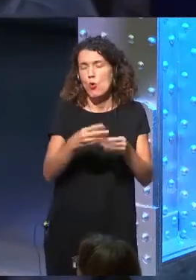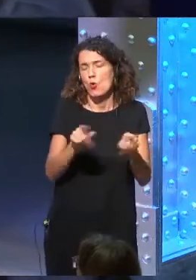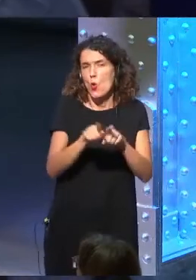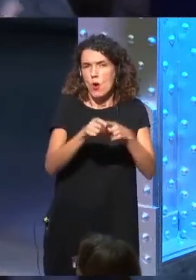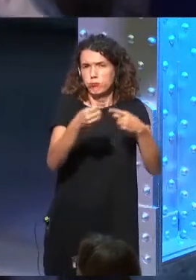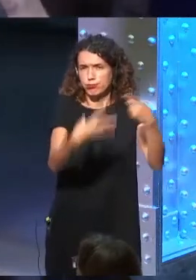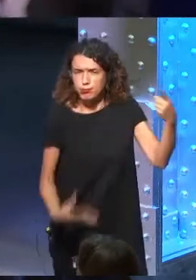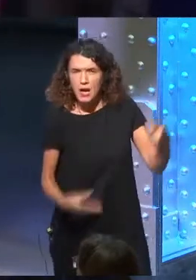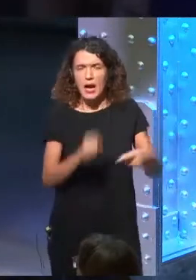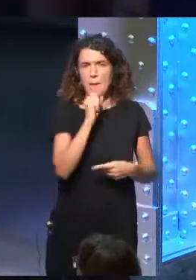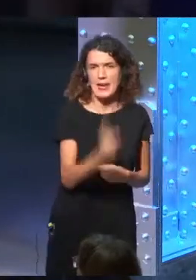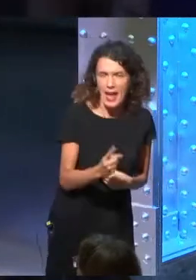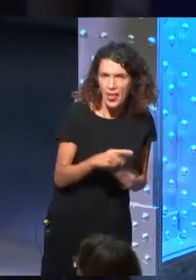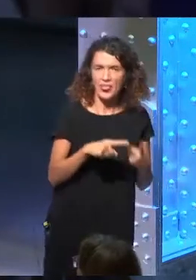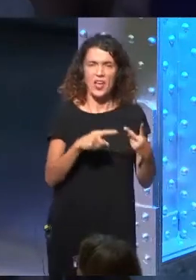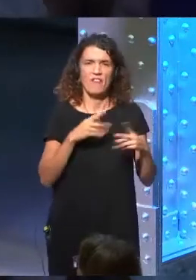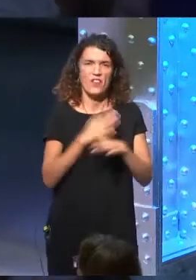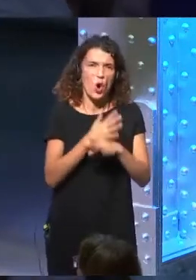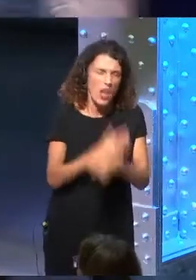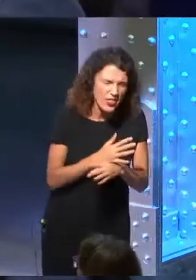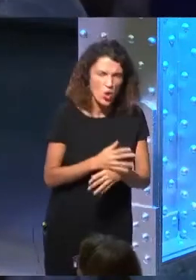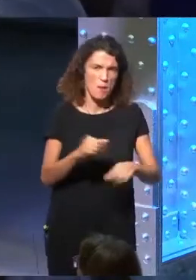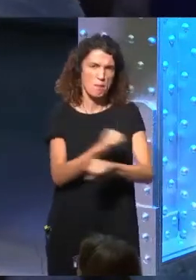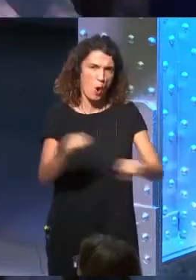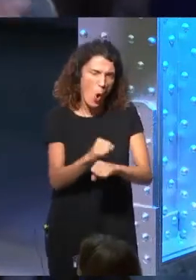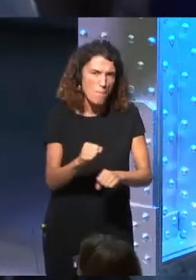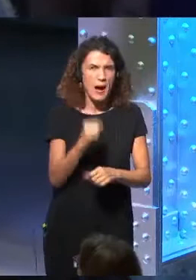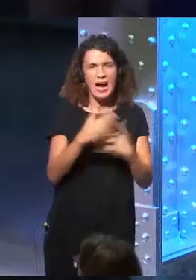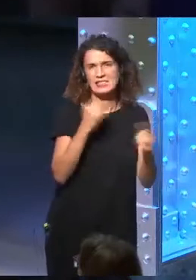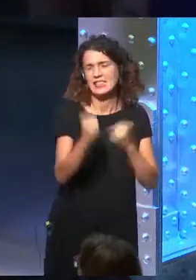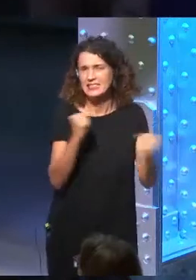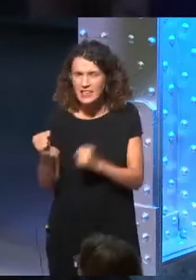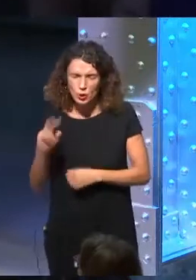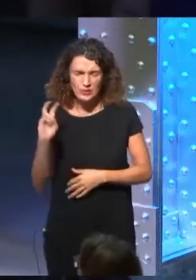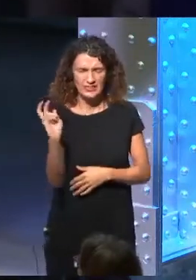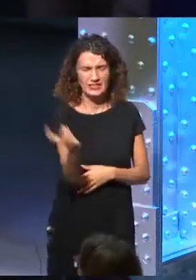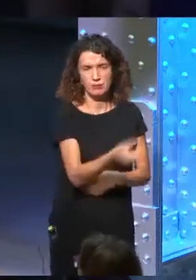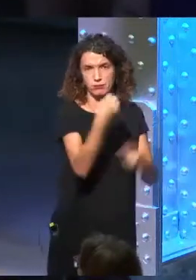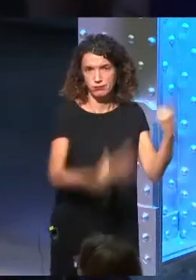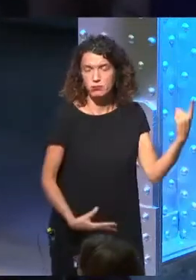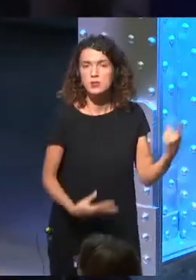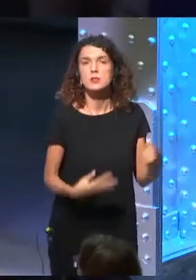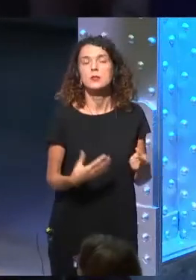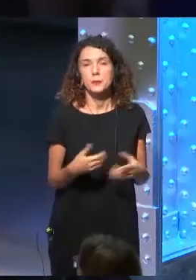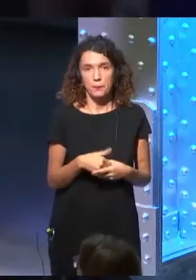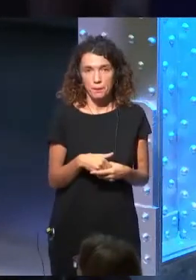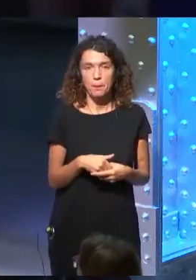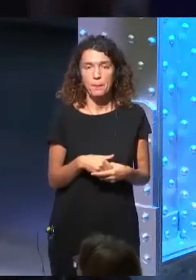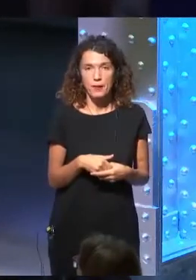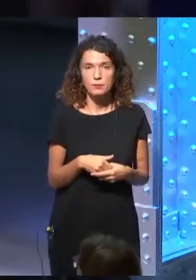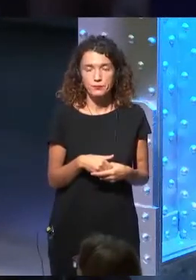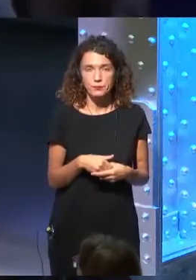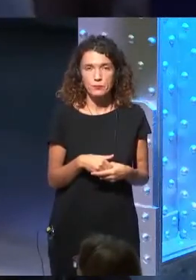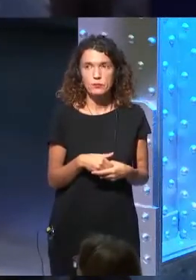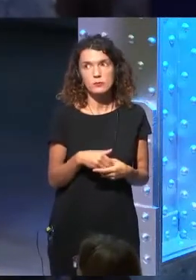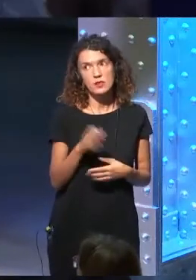of rape, bombing, murder, and so forth. And I sound relaxed about it now. When it comes to you, you